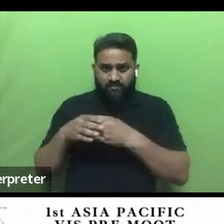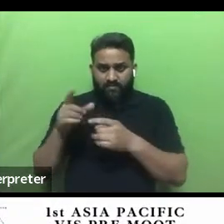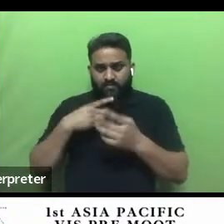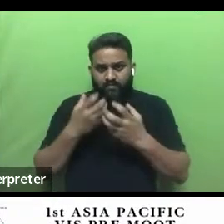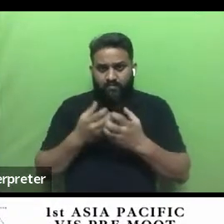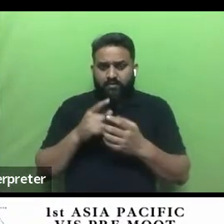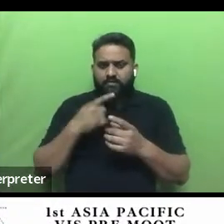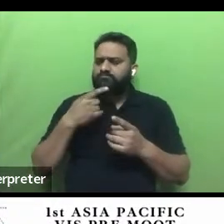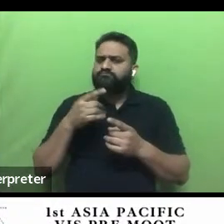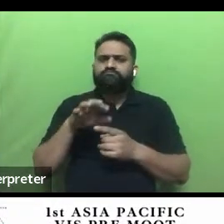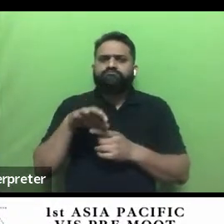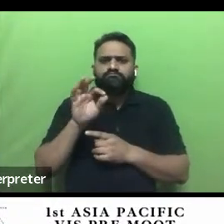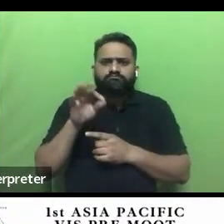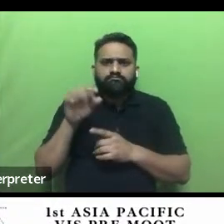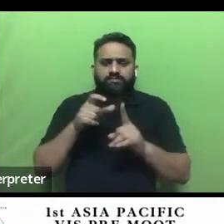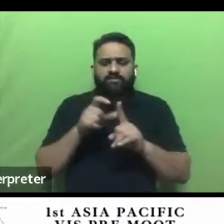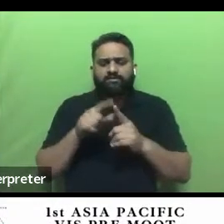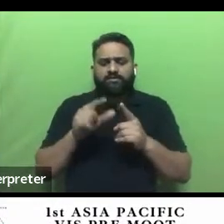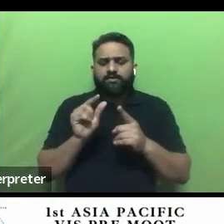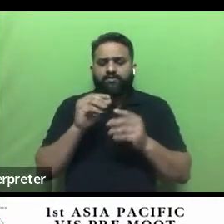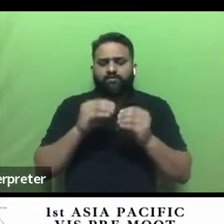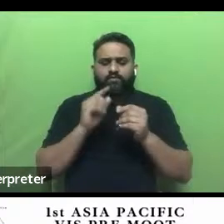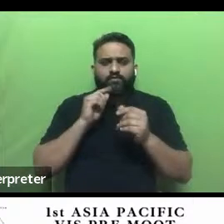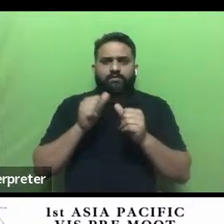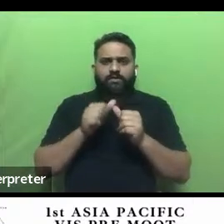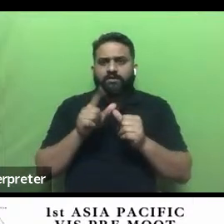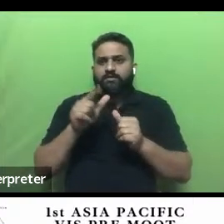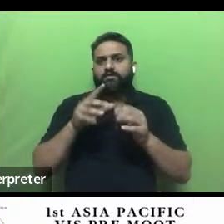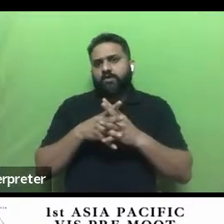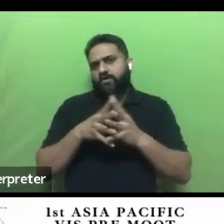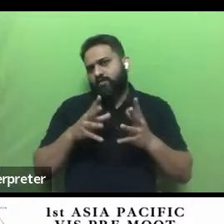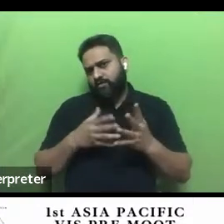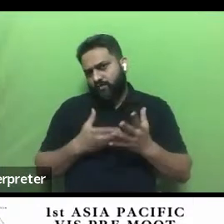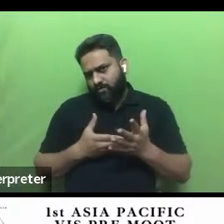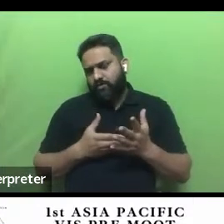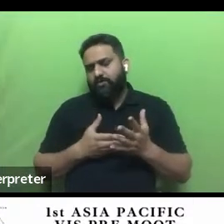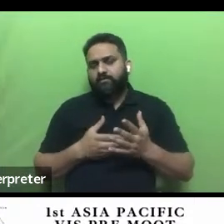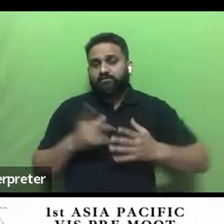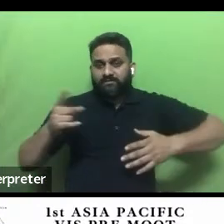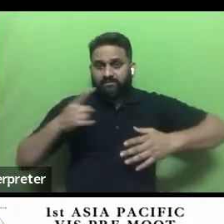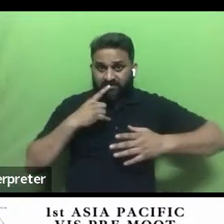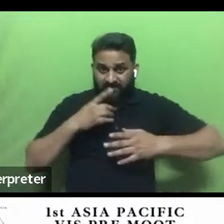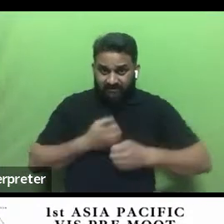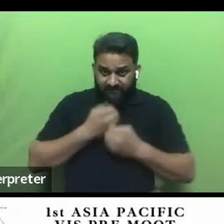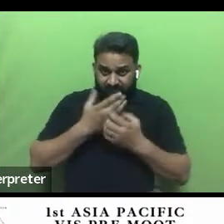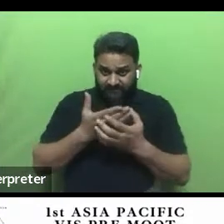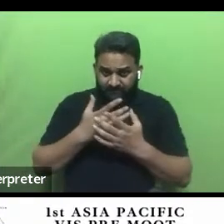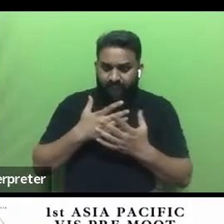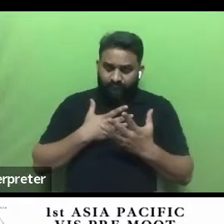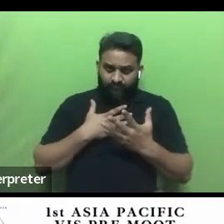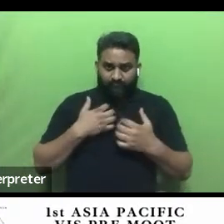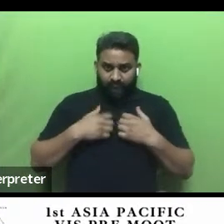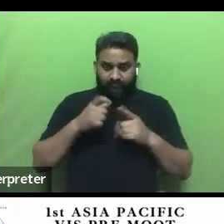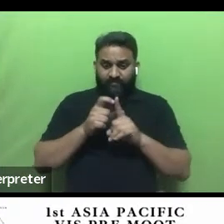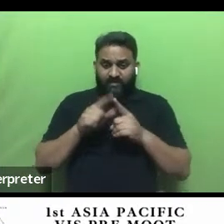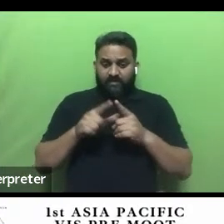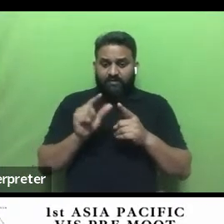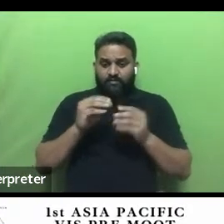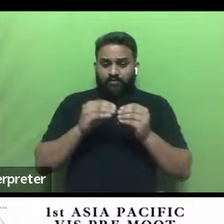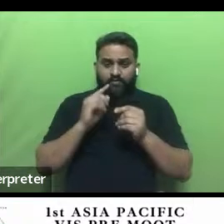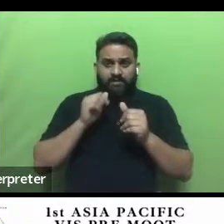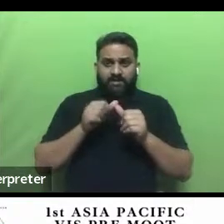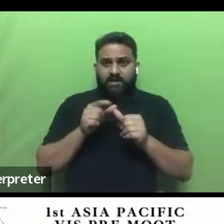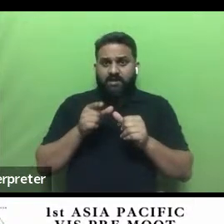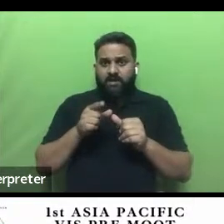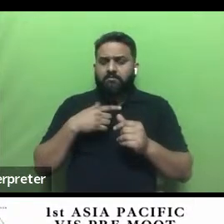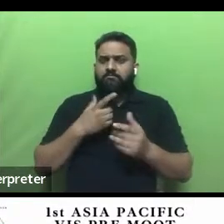choice of Danubian law to govern their arbitration clause when they expressly chose Danubia as the seat for their